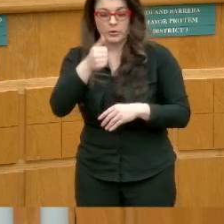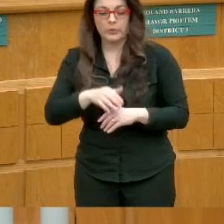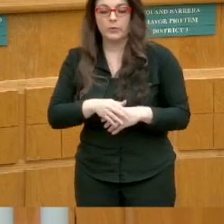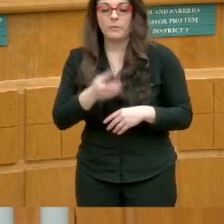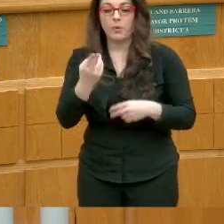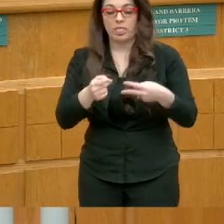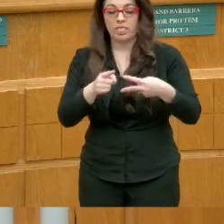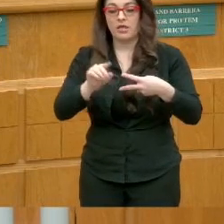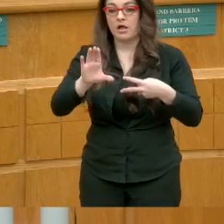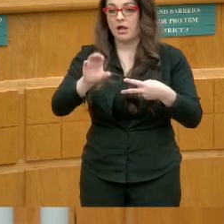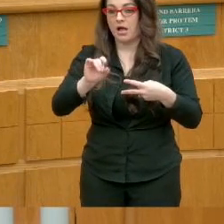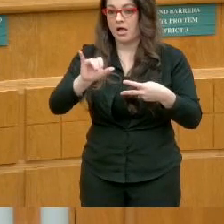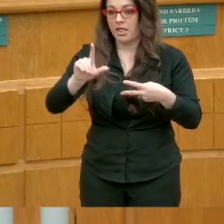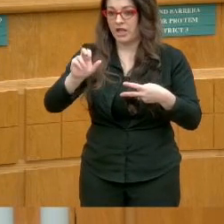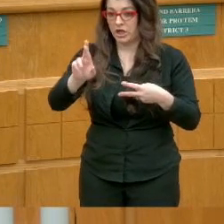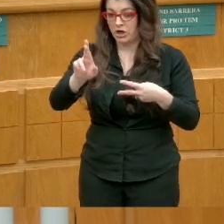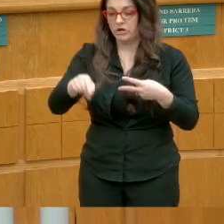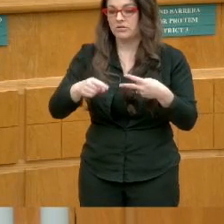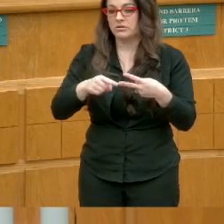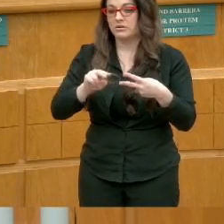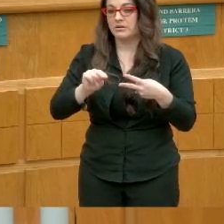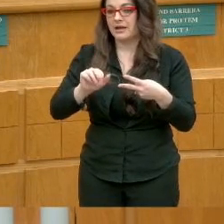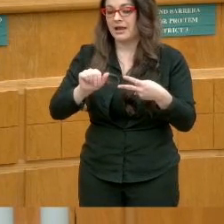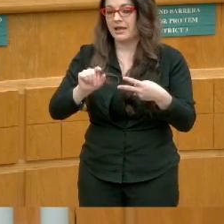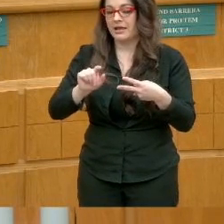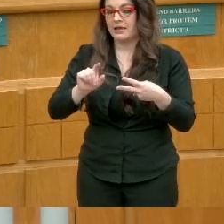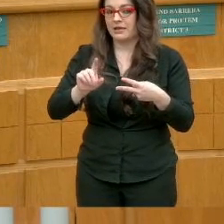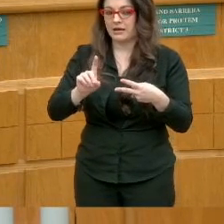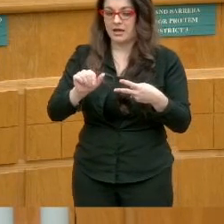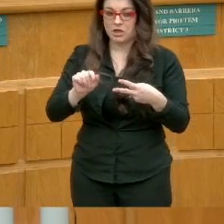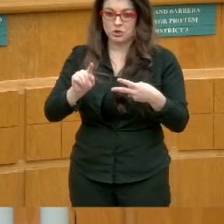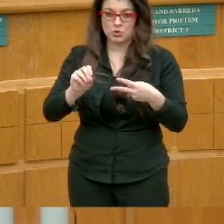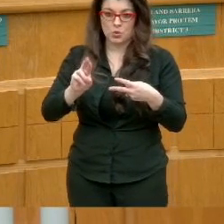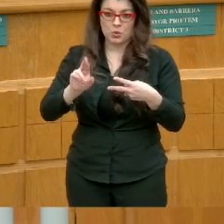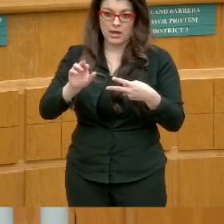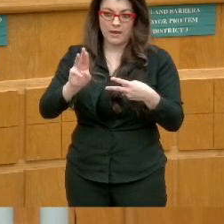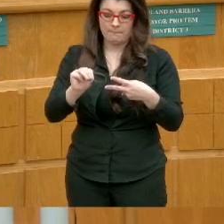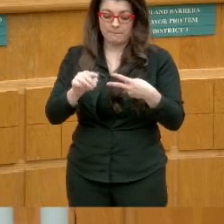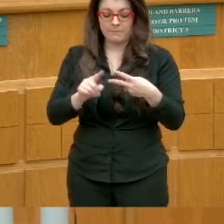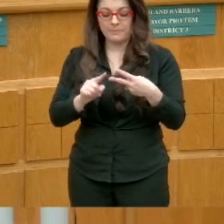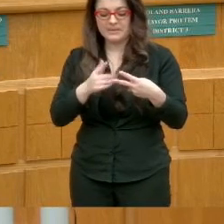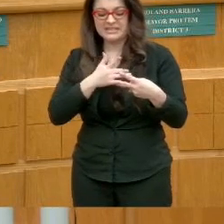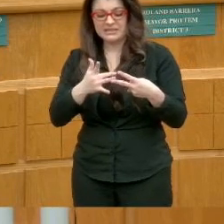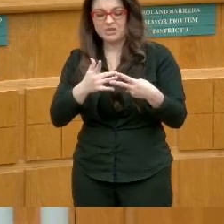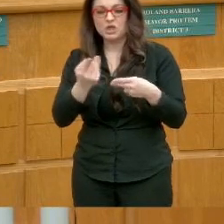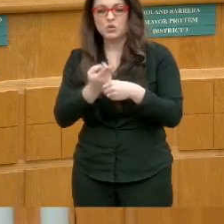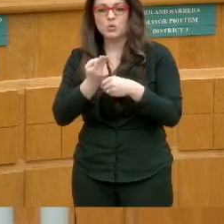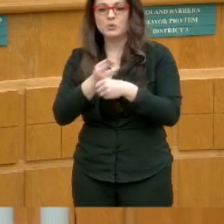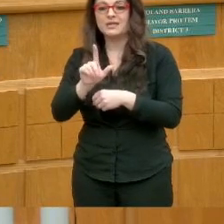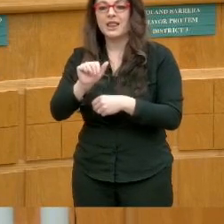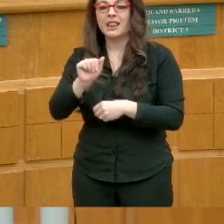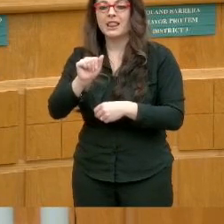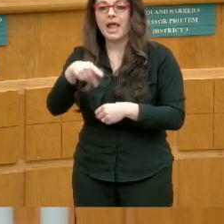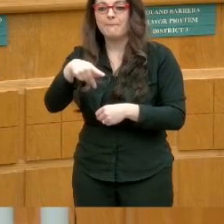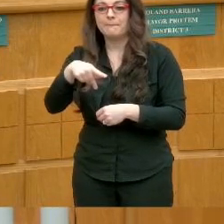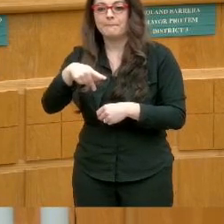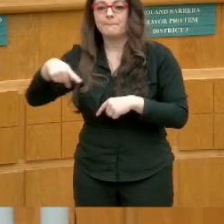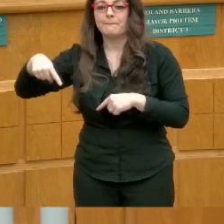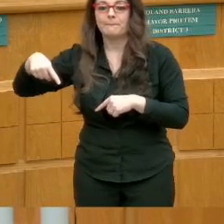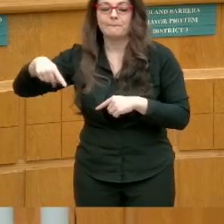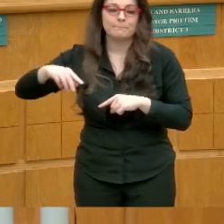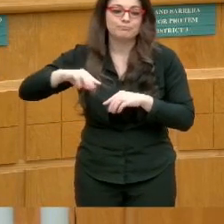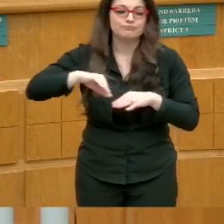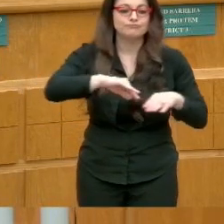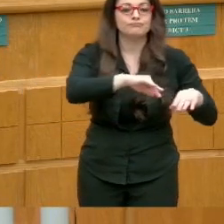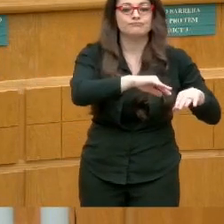pool and the natatorium pool. The natatorium is primarily used for lap swimming, and so there'll be some type of procedures, probably a